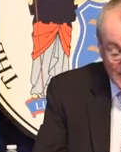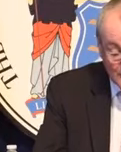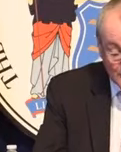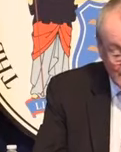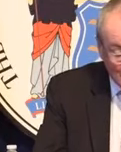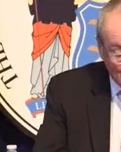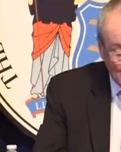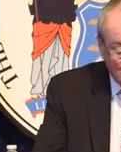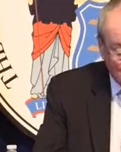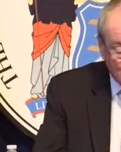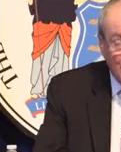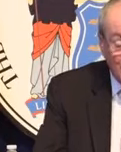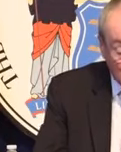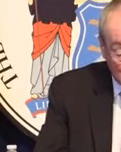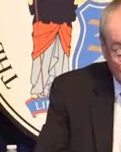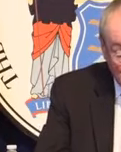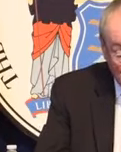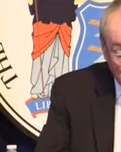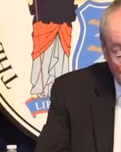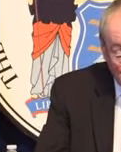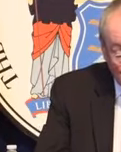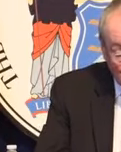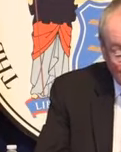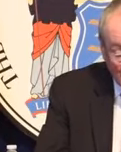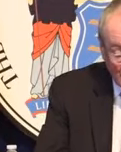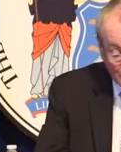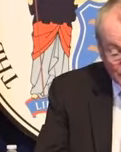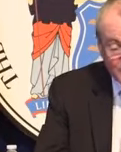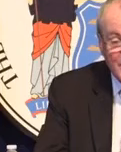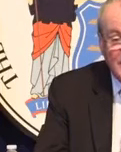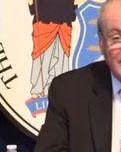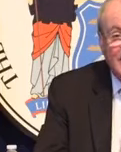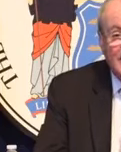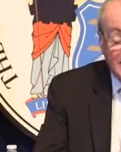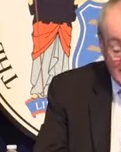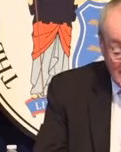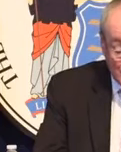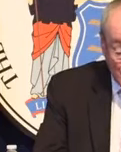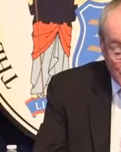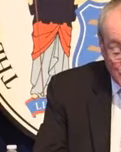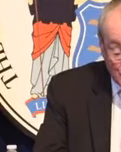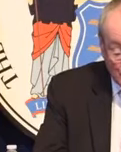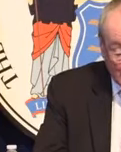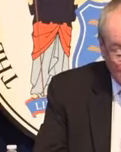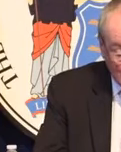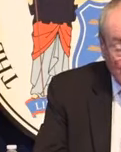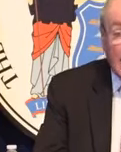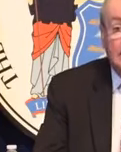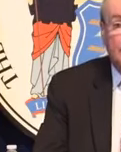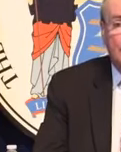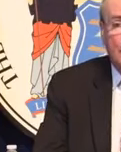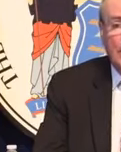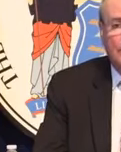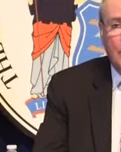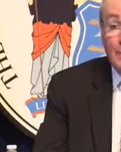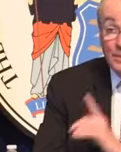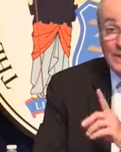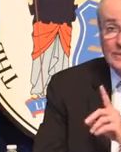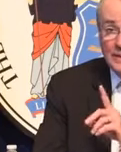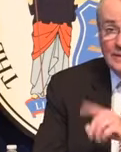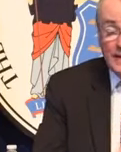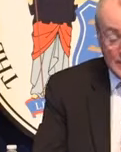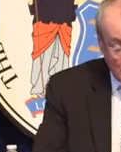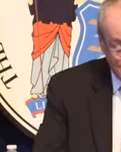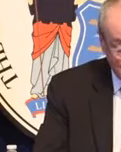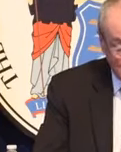life. And here he is with Ridgewood Mayor Ramon Hush. He had just turned 78 a few weeks ago, I